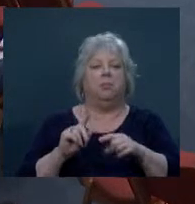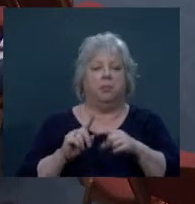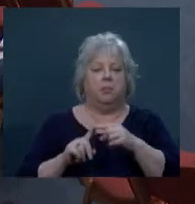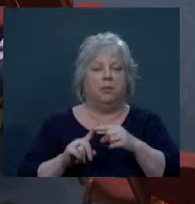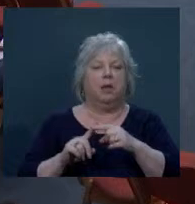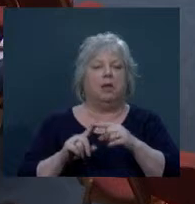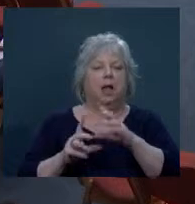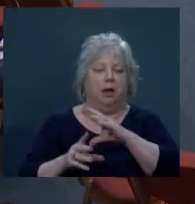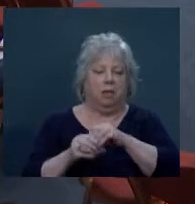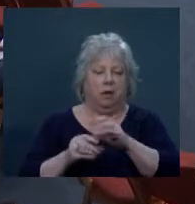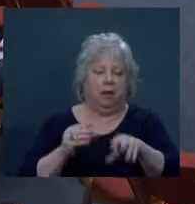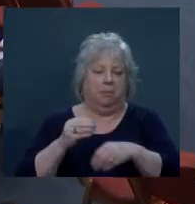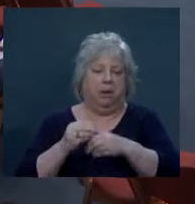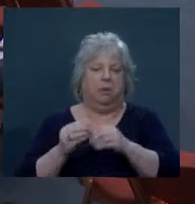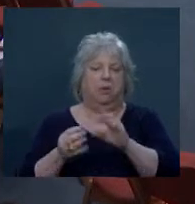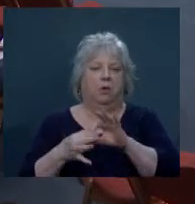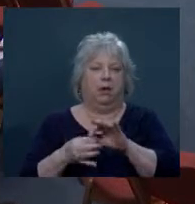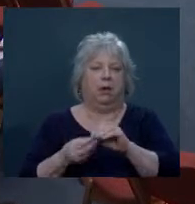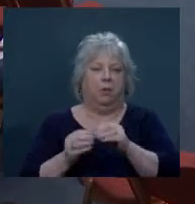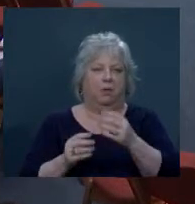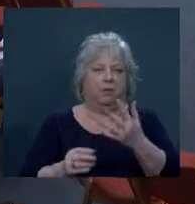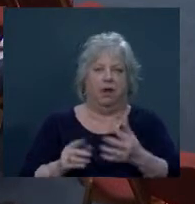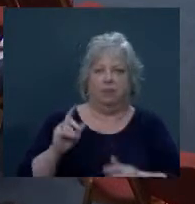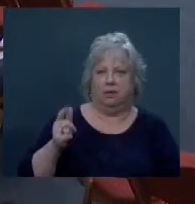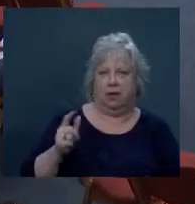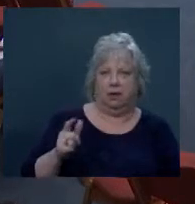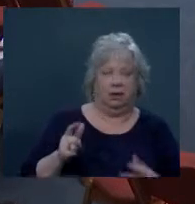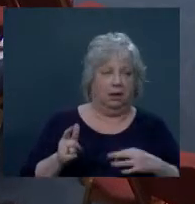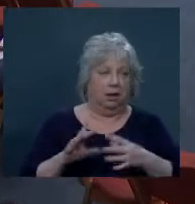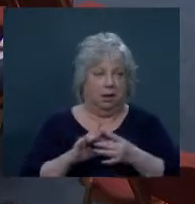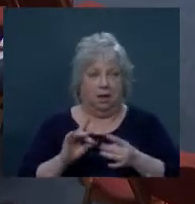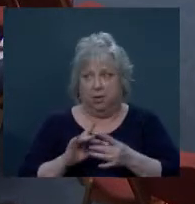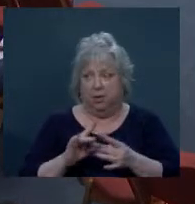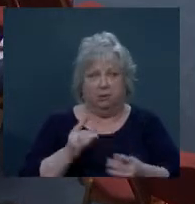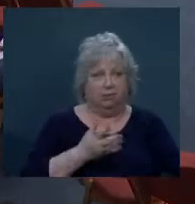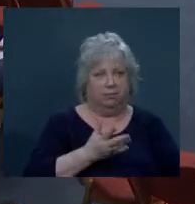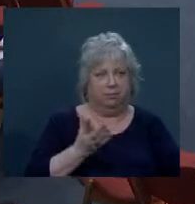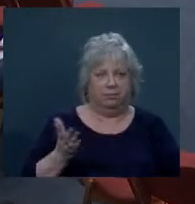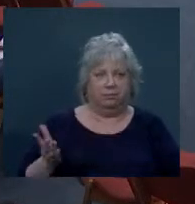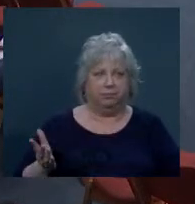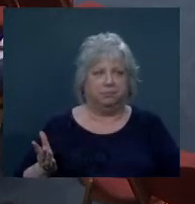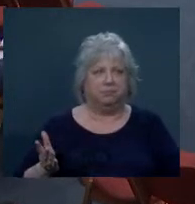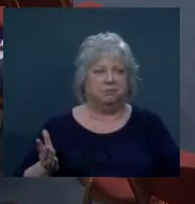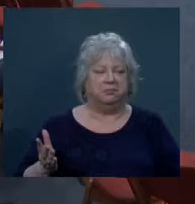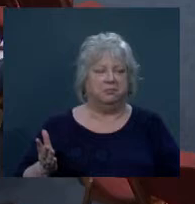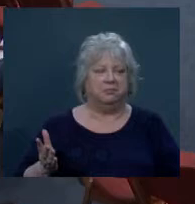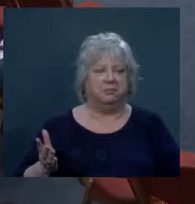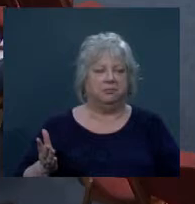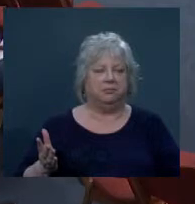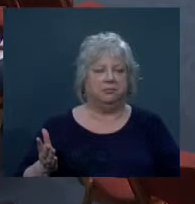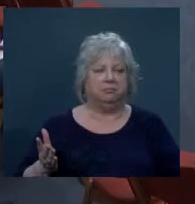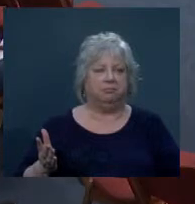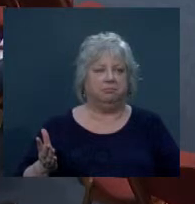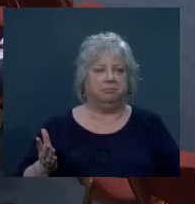a second? I'll second. It's been moved and seconded. Any comments, commissioners?